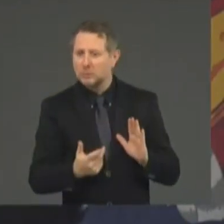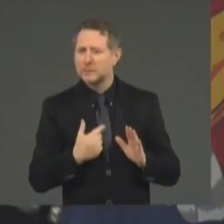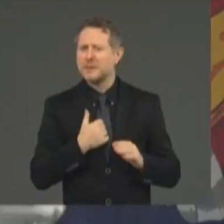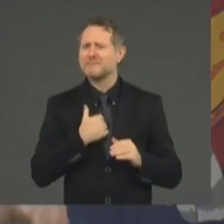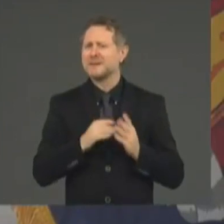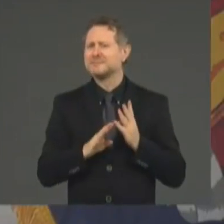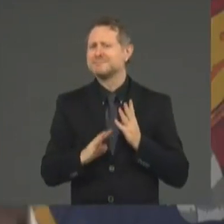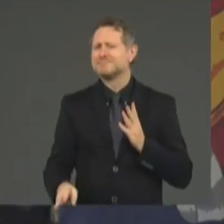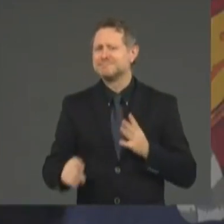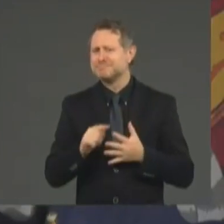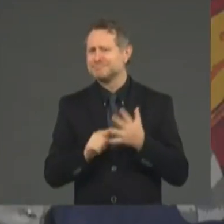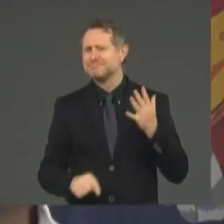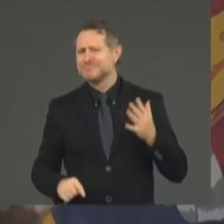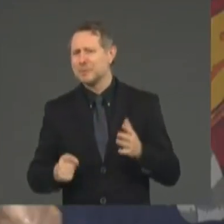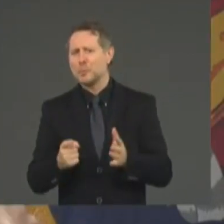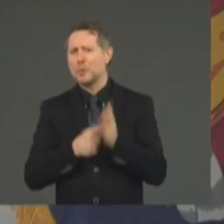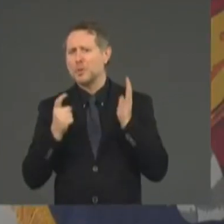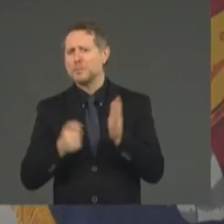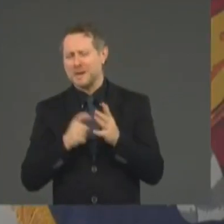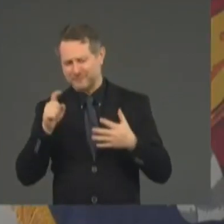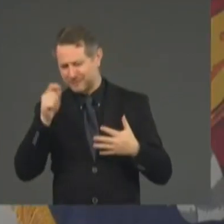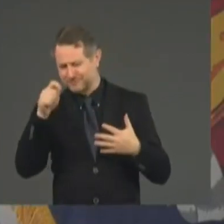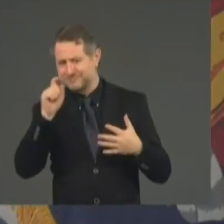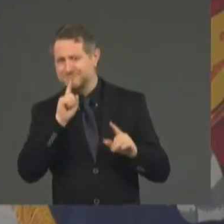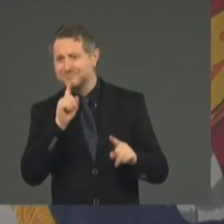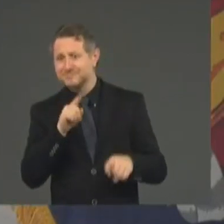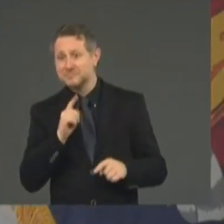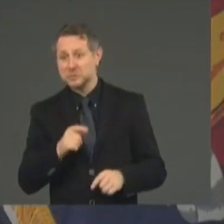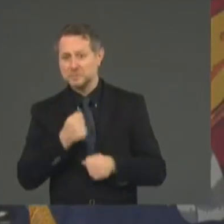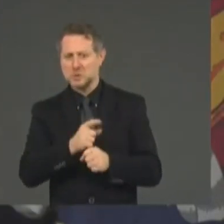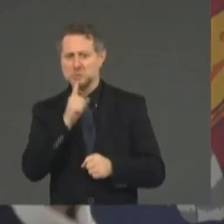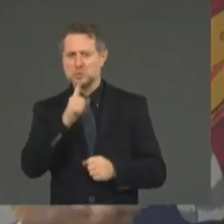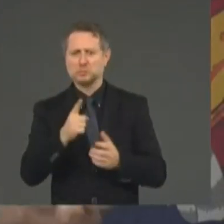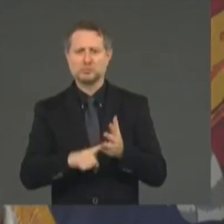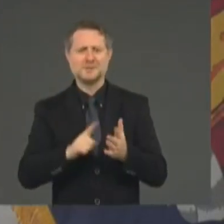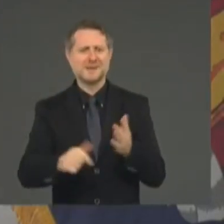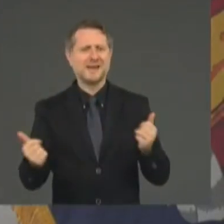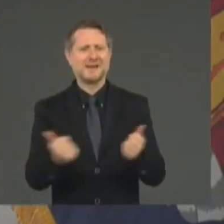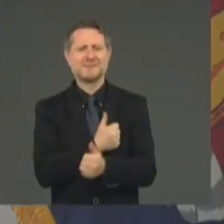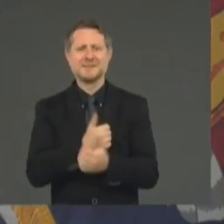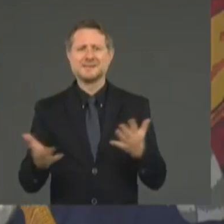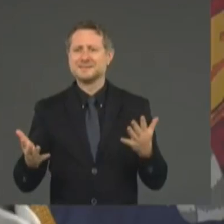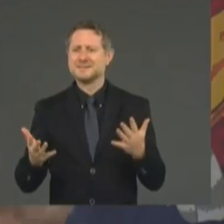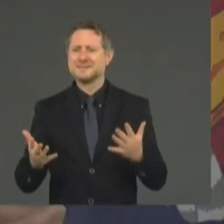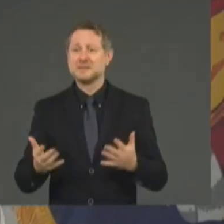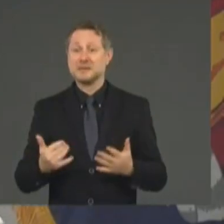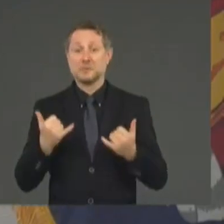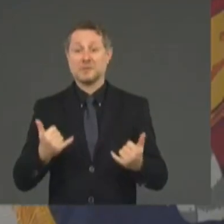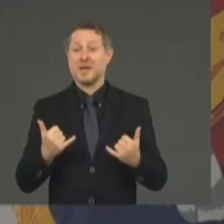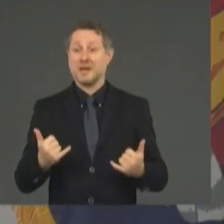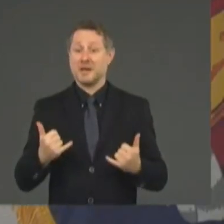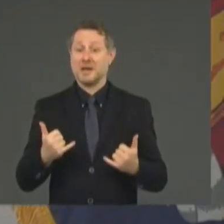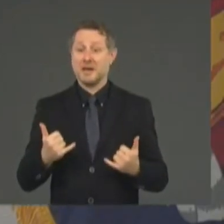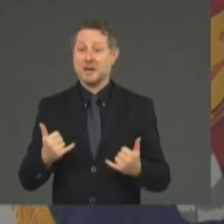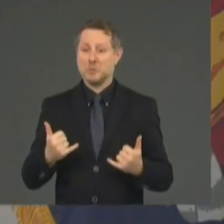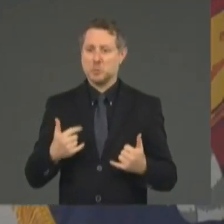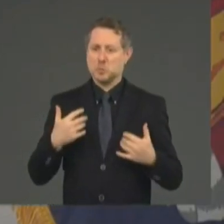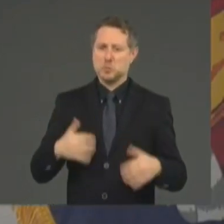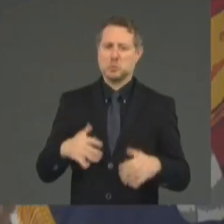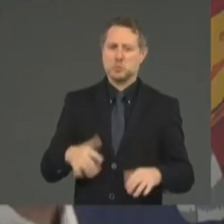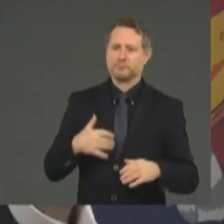476 criteria. I hope you're checking every box. And now you're getting fraud